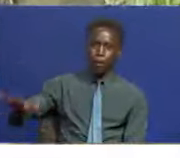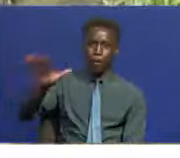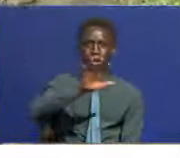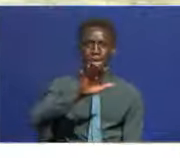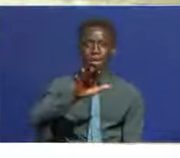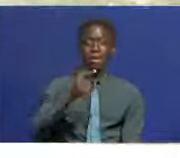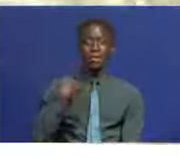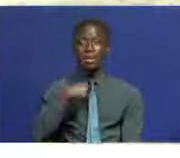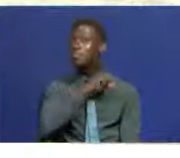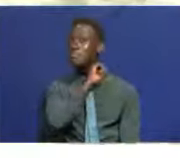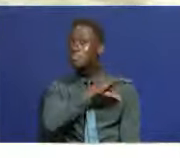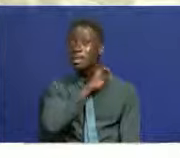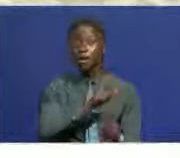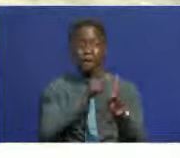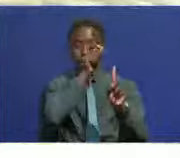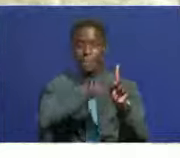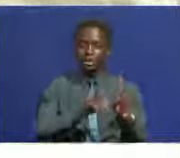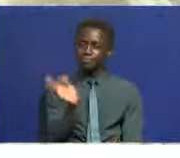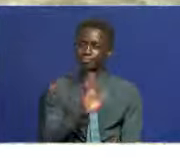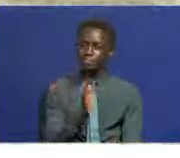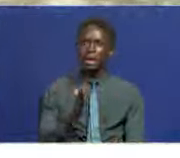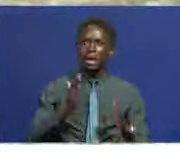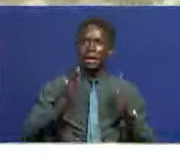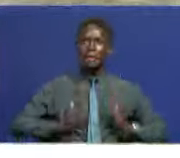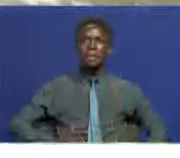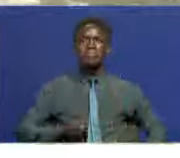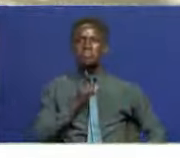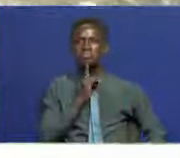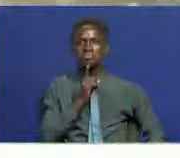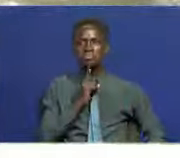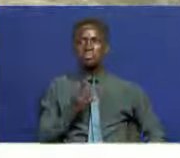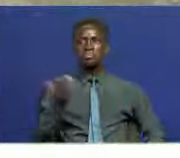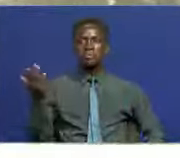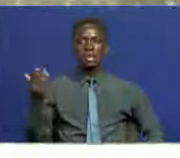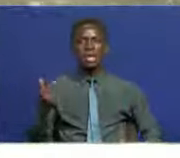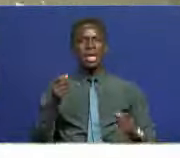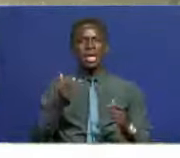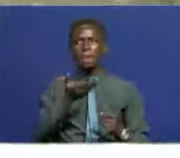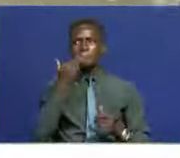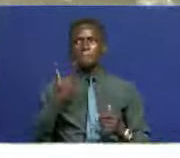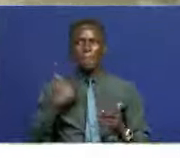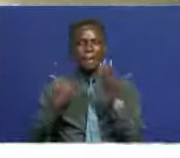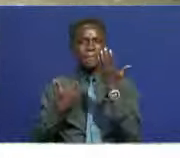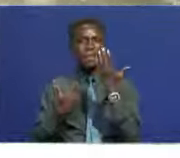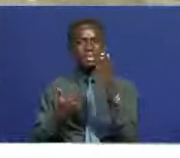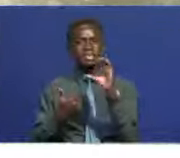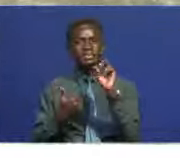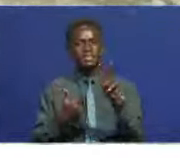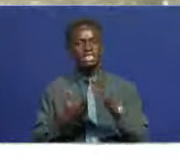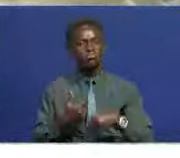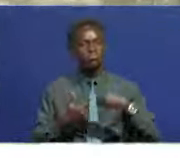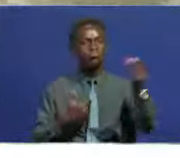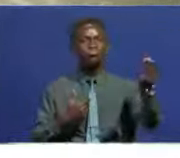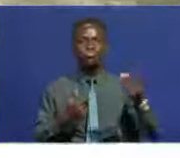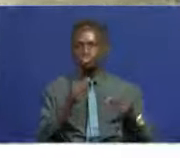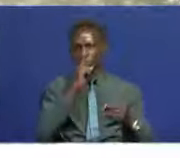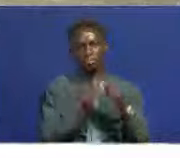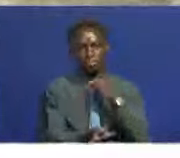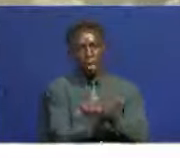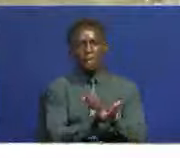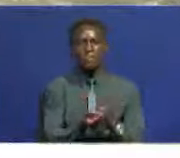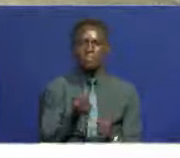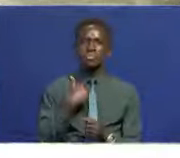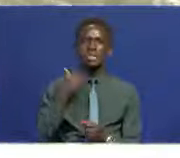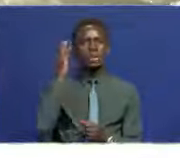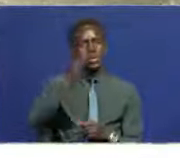saying, so long as nipeleke huko kartasi yangu ya approve, si nitalijilipia pesa. You know, this is the language Kenyans use when they want to go